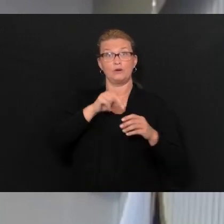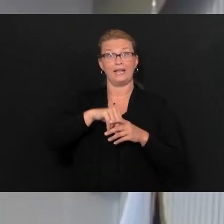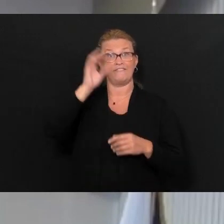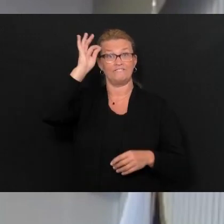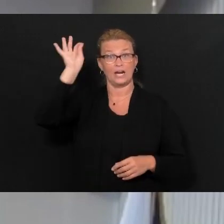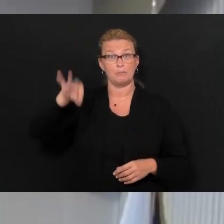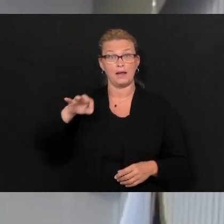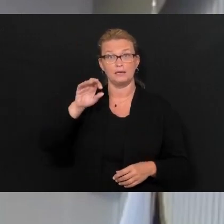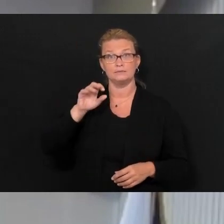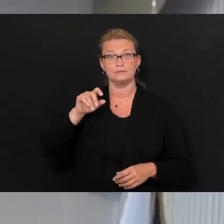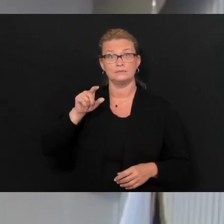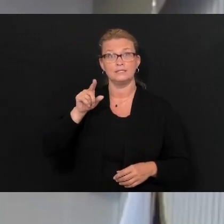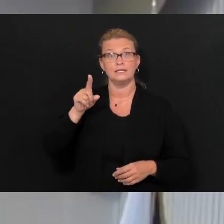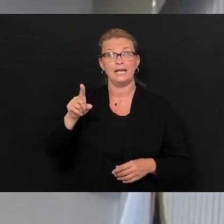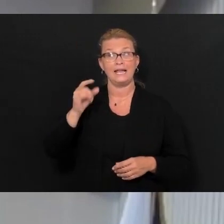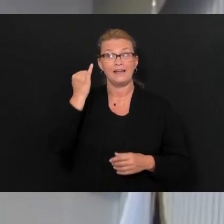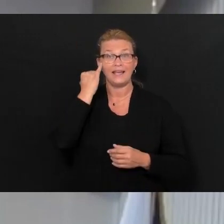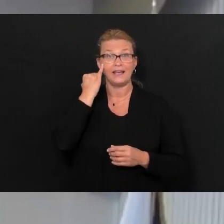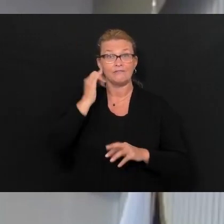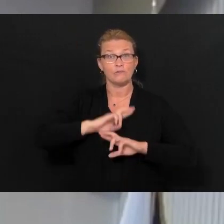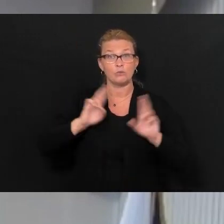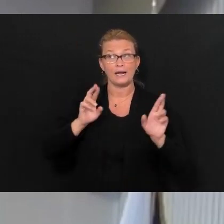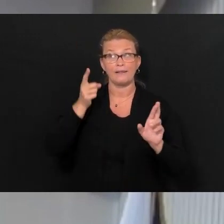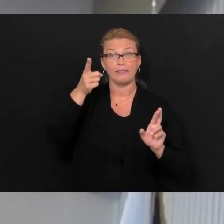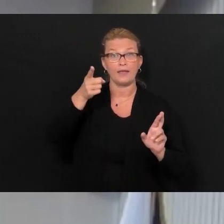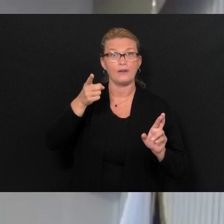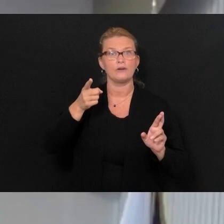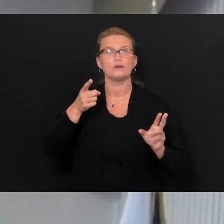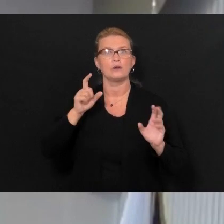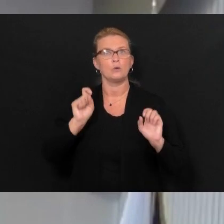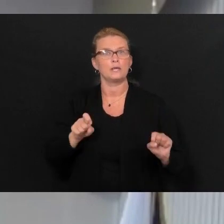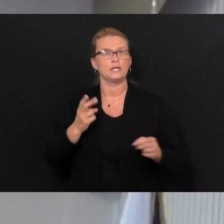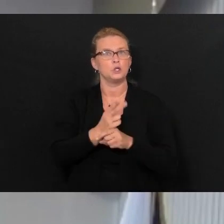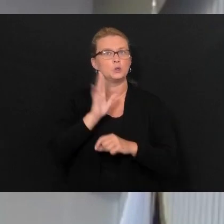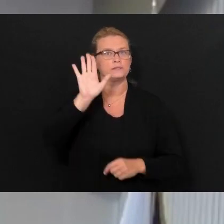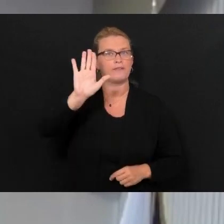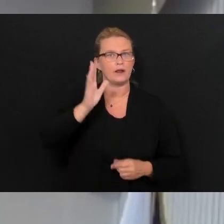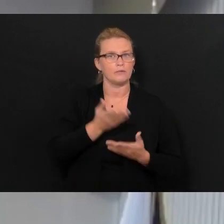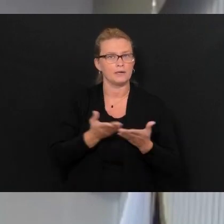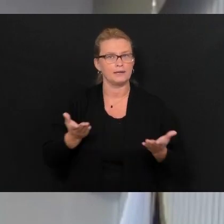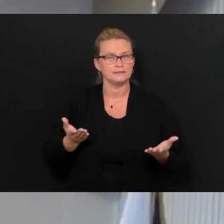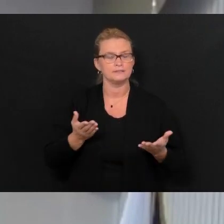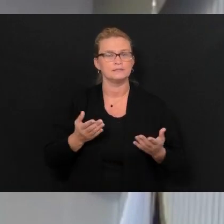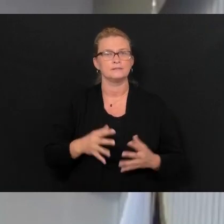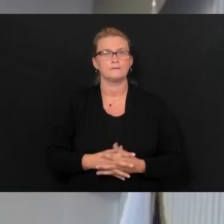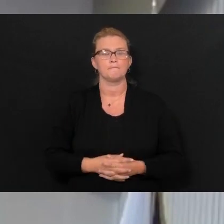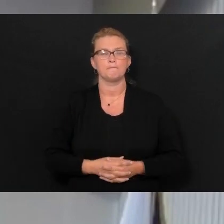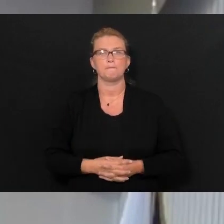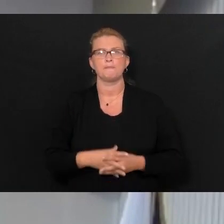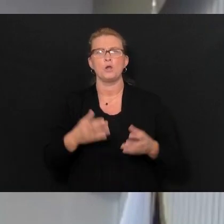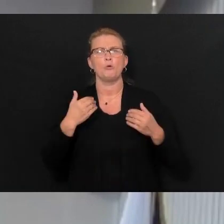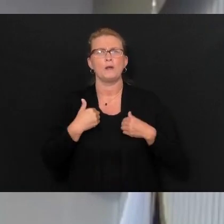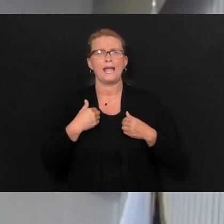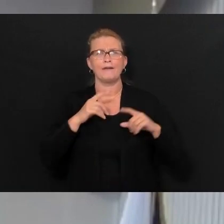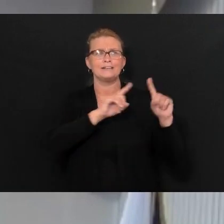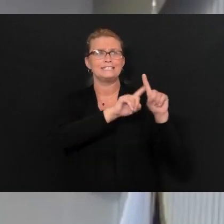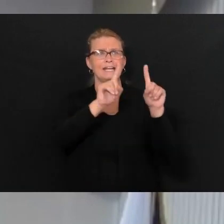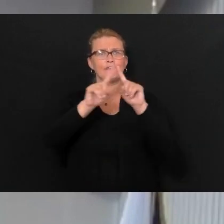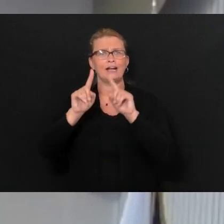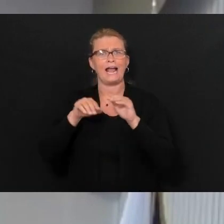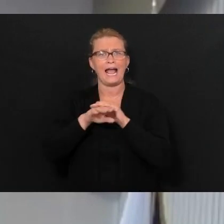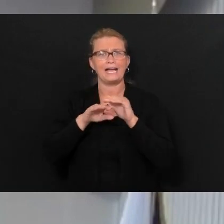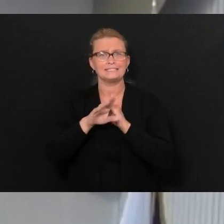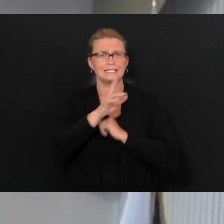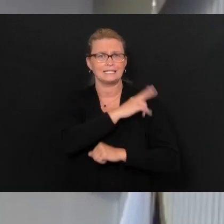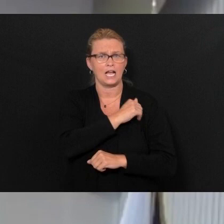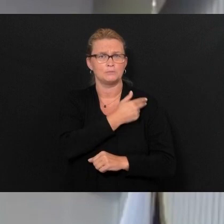up if we need to as well. So we have additional capacity there. We also have critical access hospitals throughout the state. We have